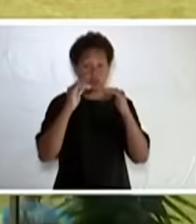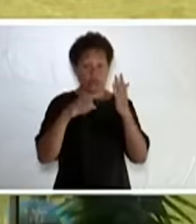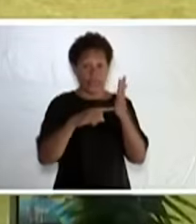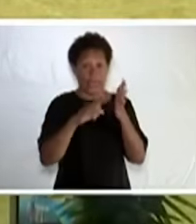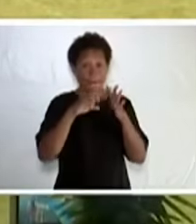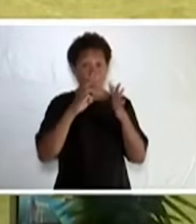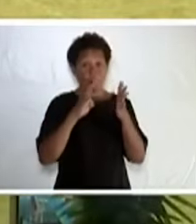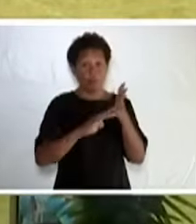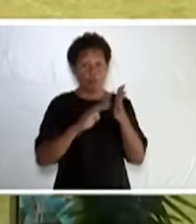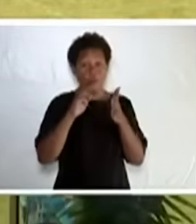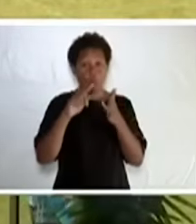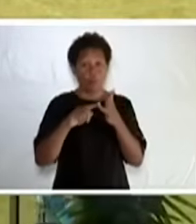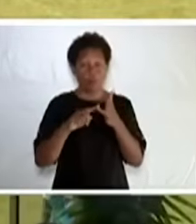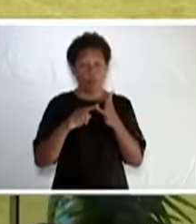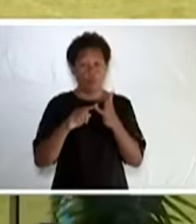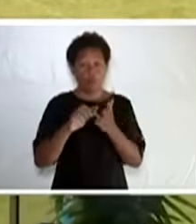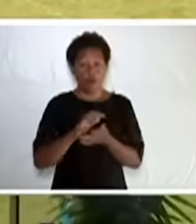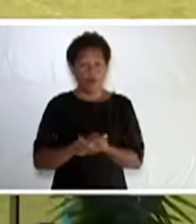Salesi Temo.